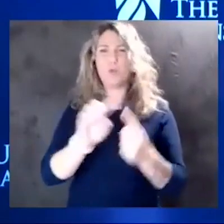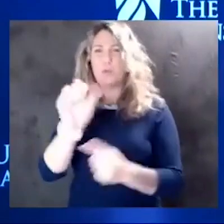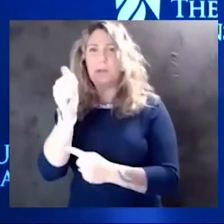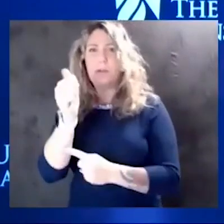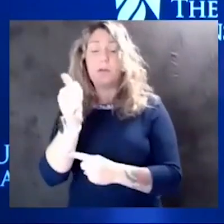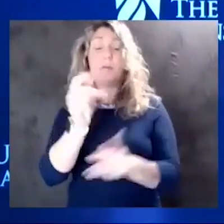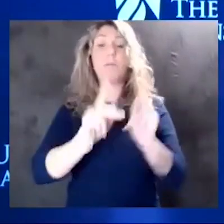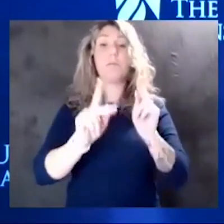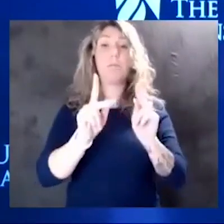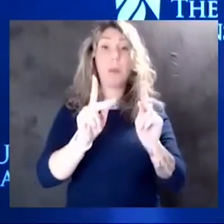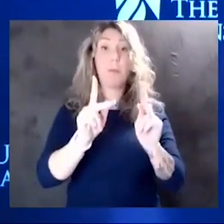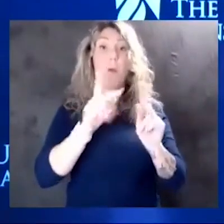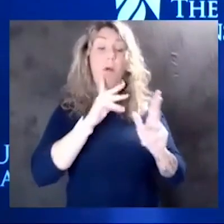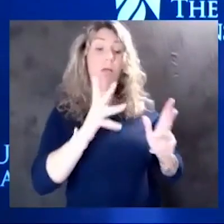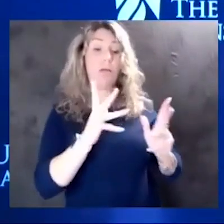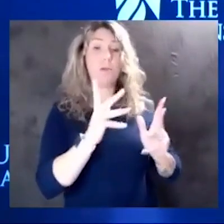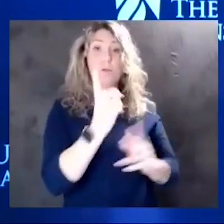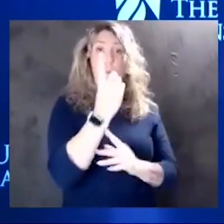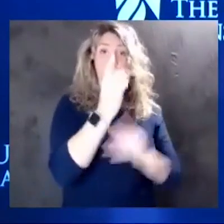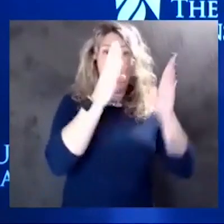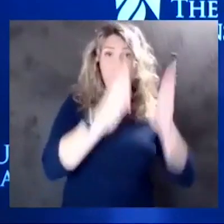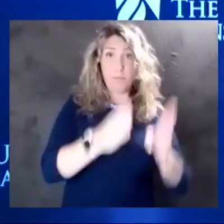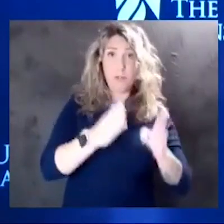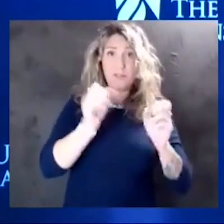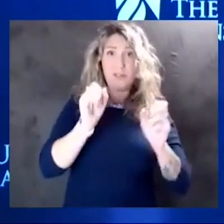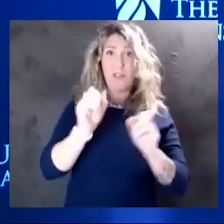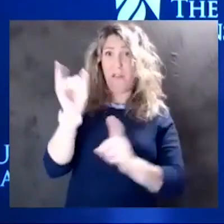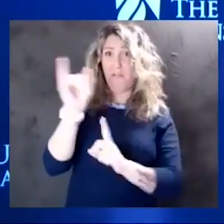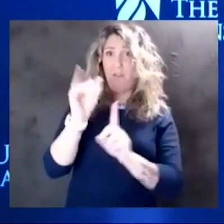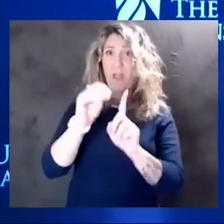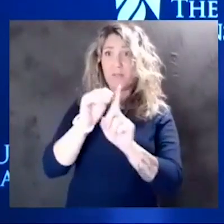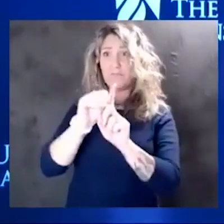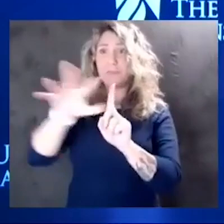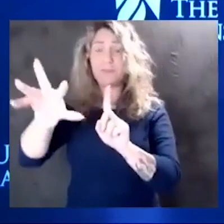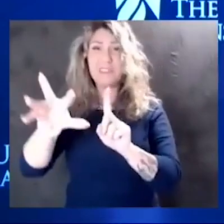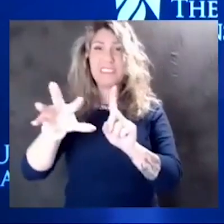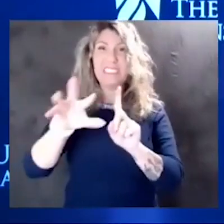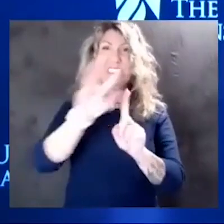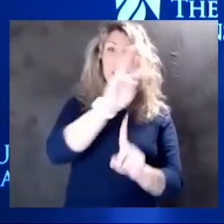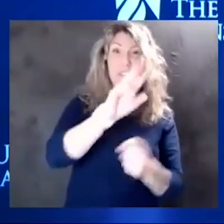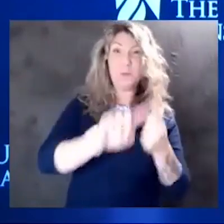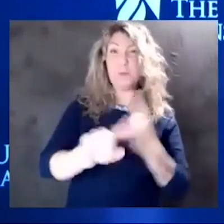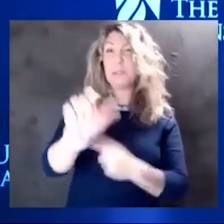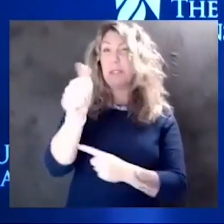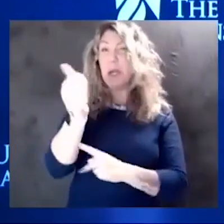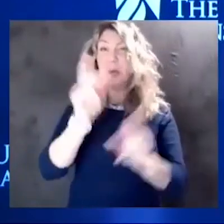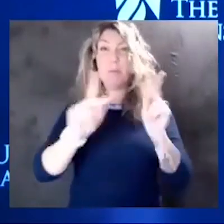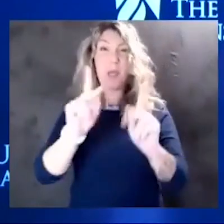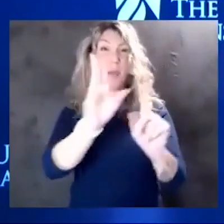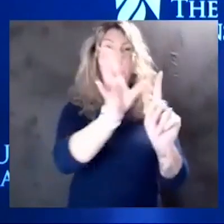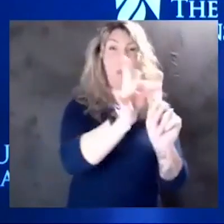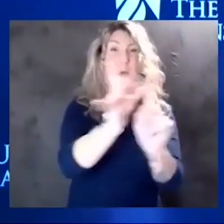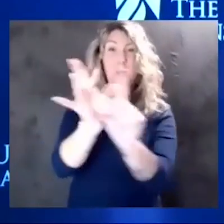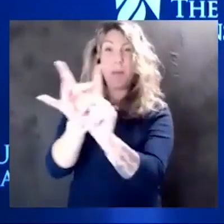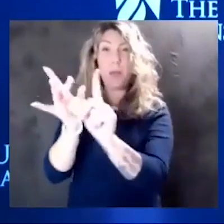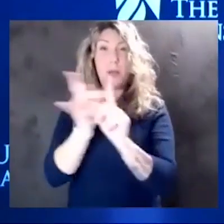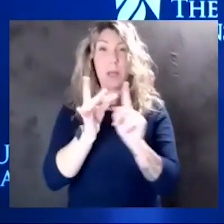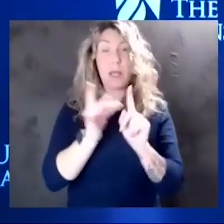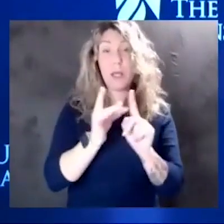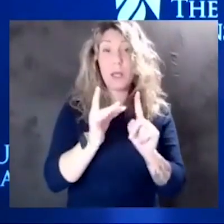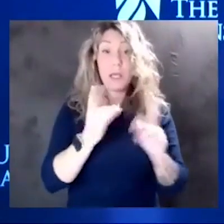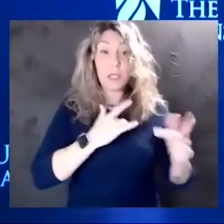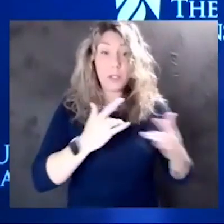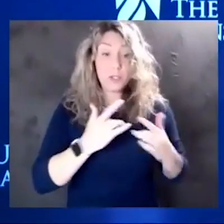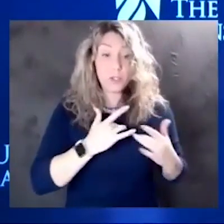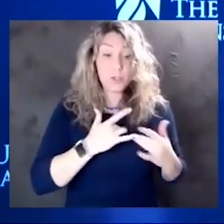infecting 6 to 10 other people. That's a really high number, much higher than the original strain. And the concern is that it makes a lot of people much more vulnerable.